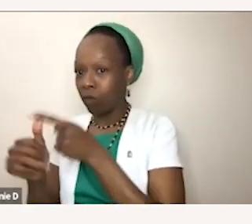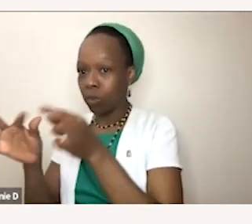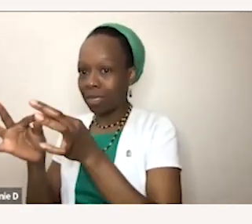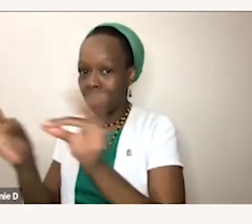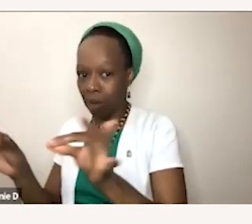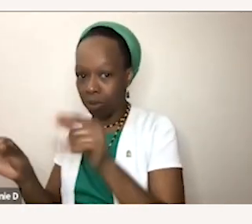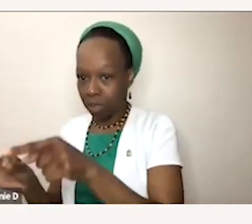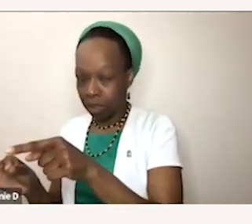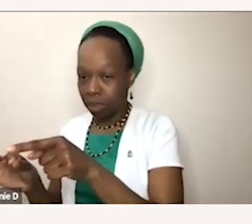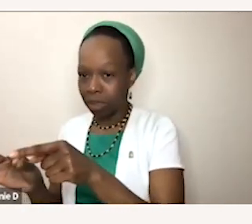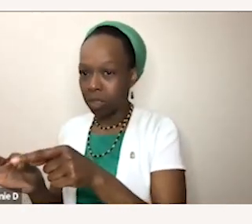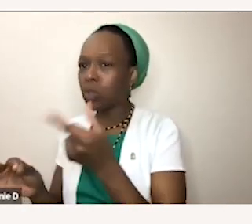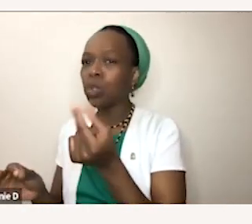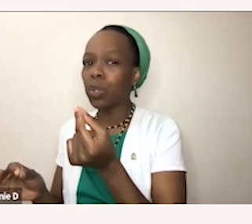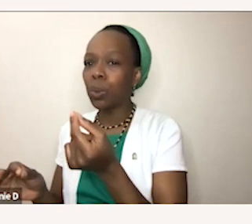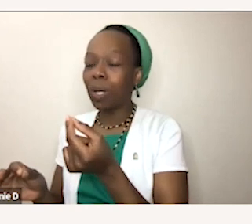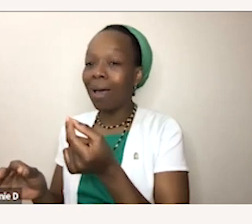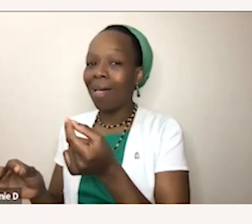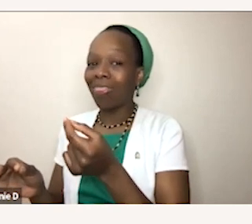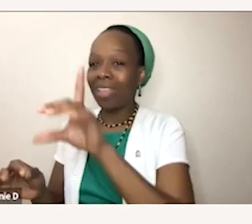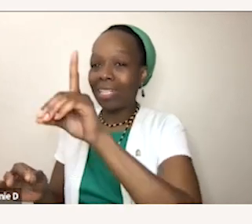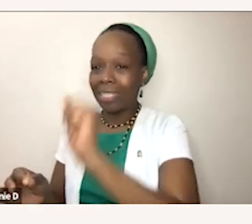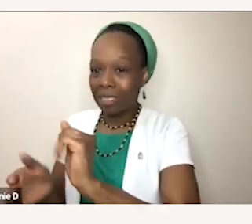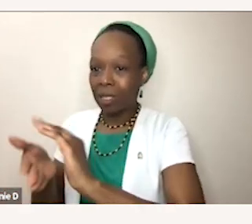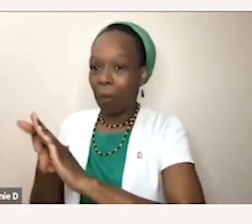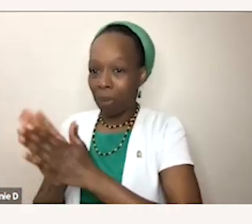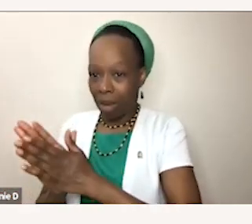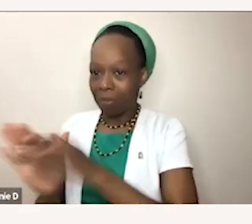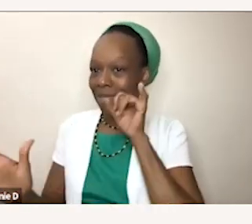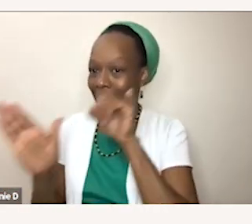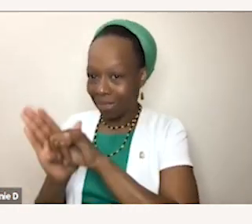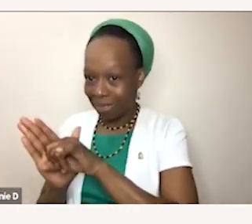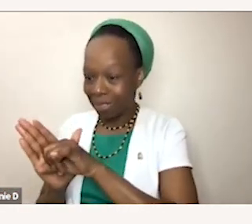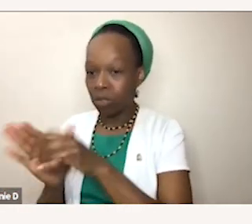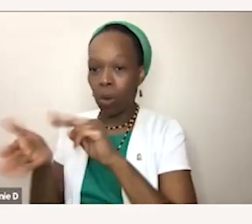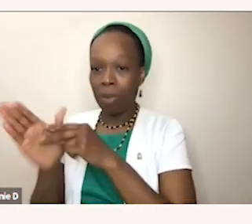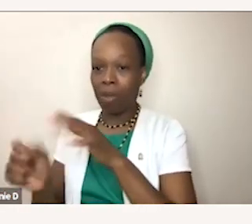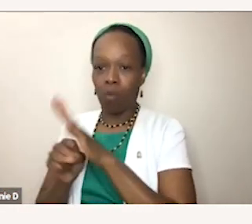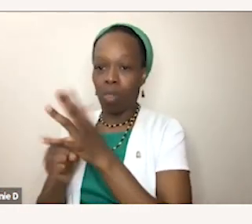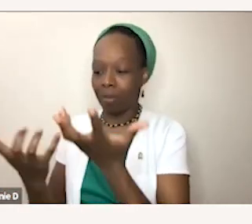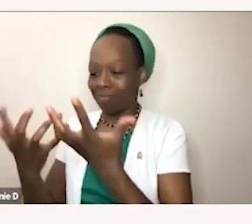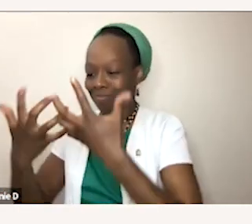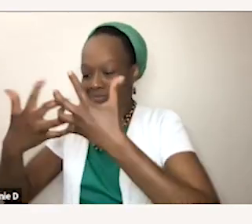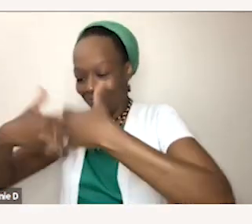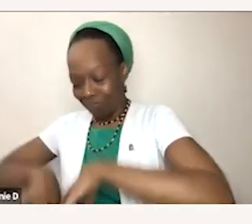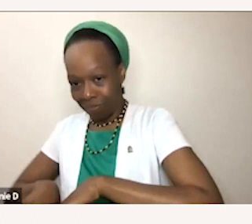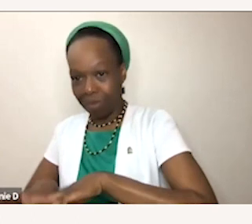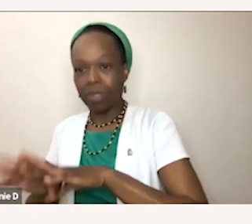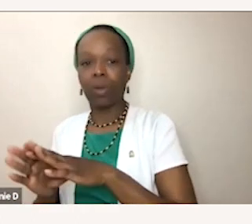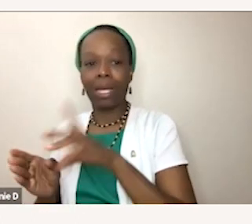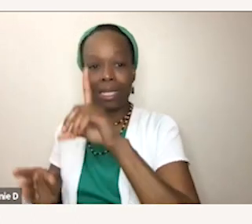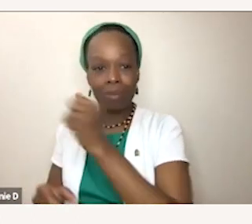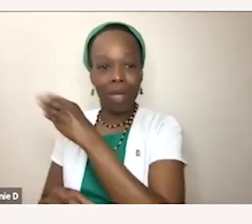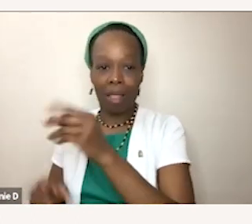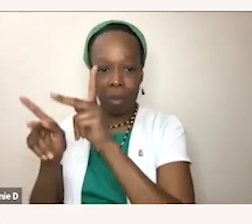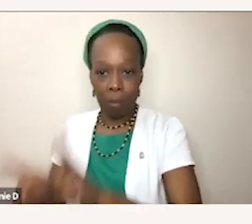disability as an identity. So it integrates a person with their disability fully. And again, there is a preference that people use,